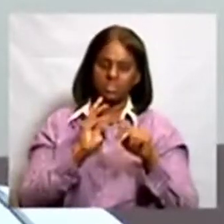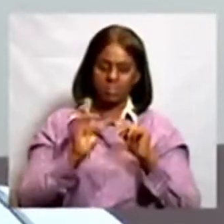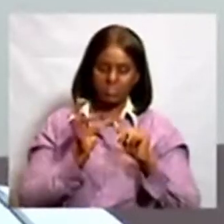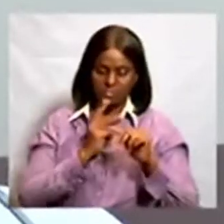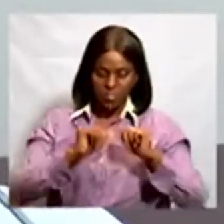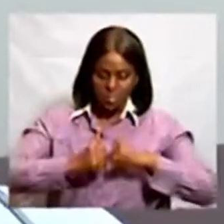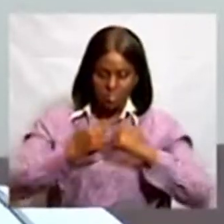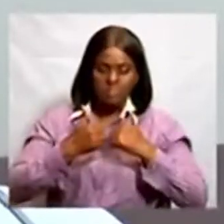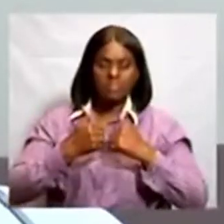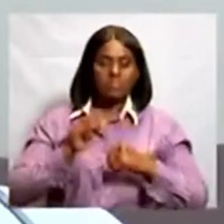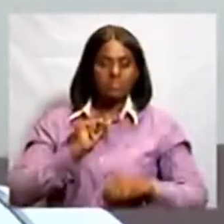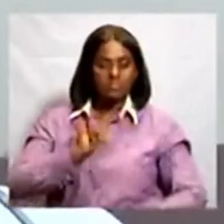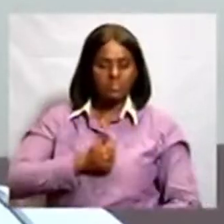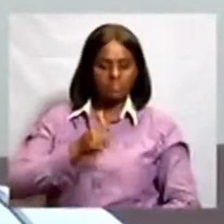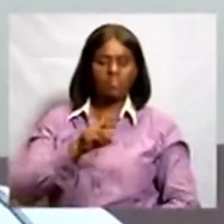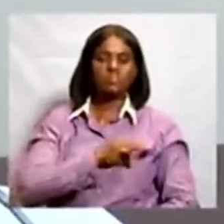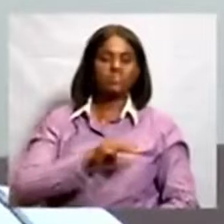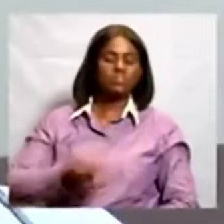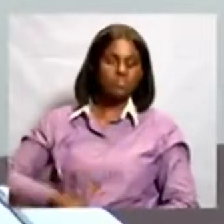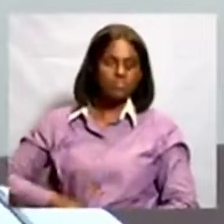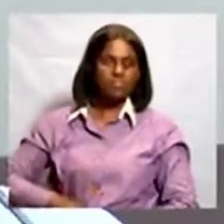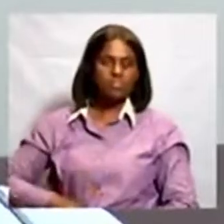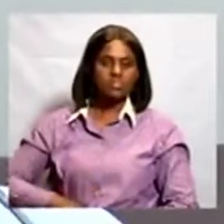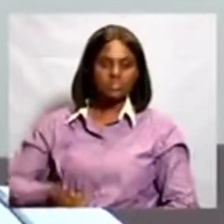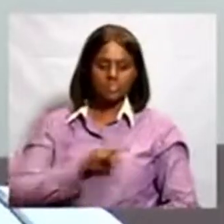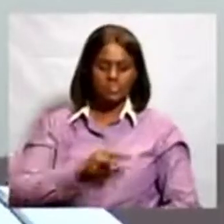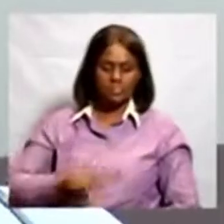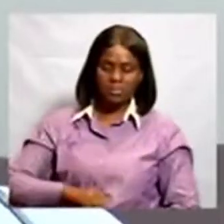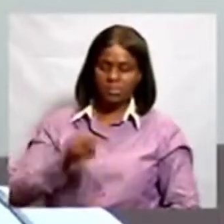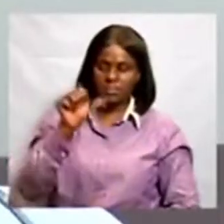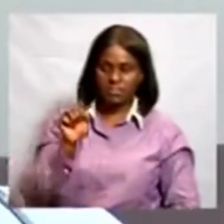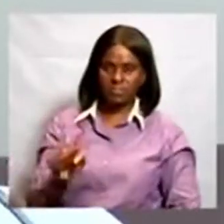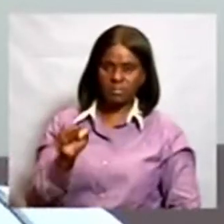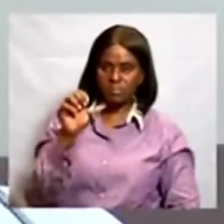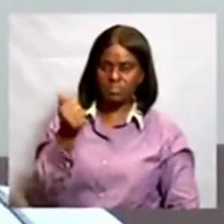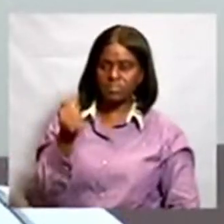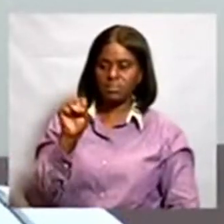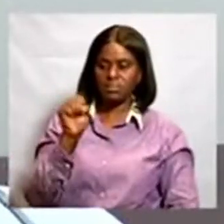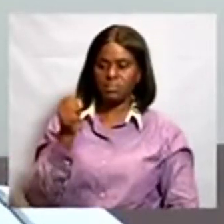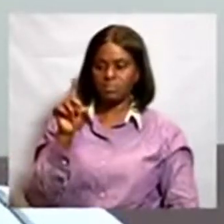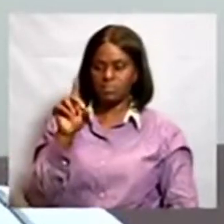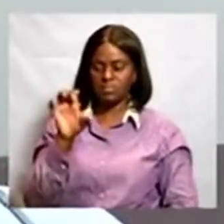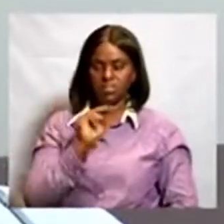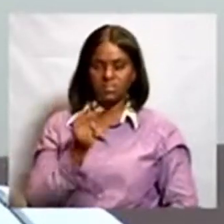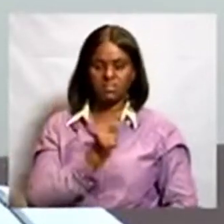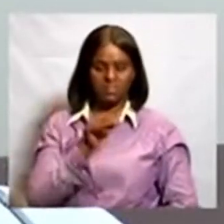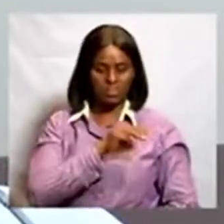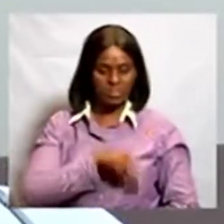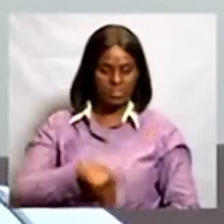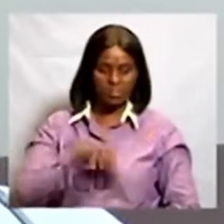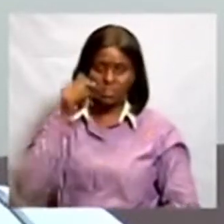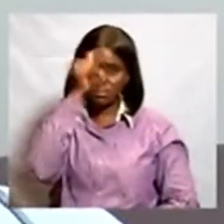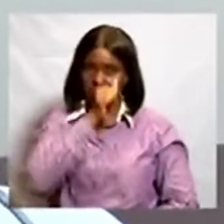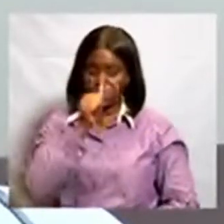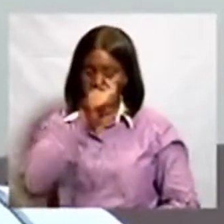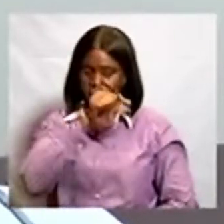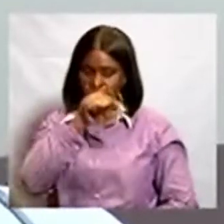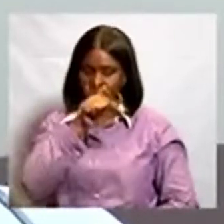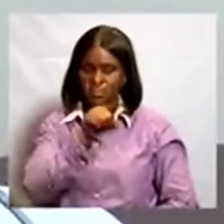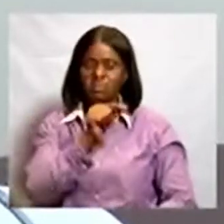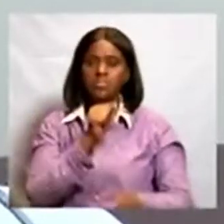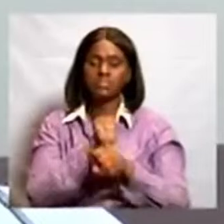are a member of SADC. We are also a member of the African Continental Qualifications